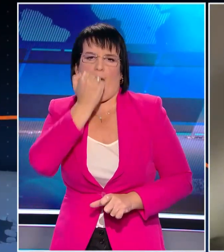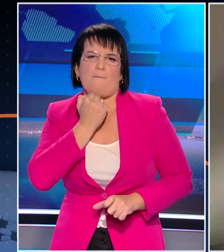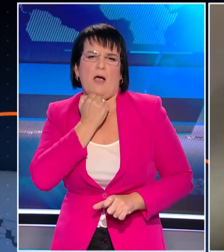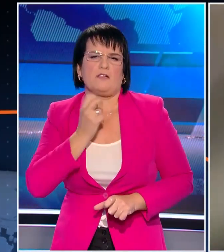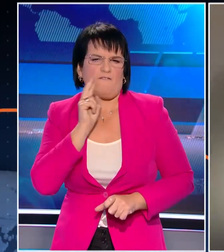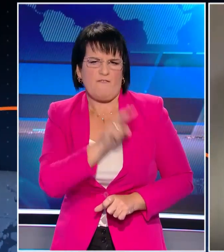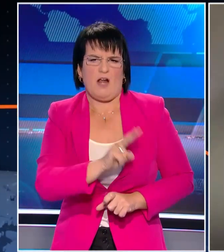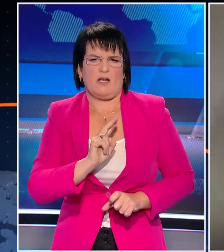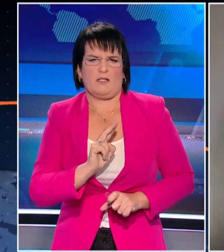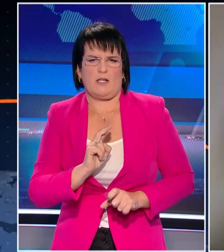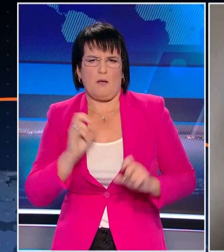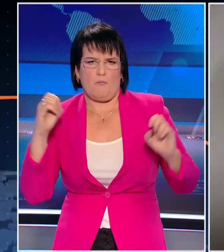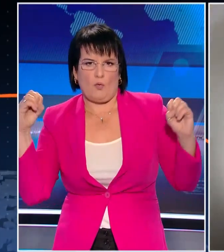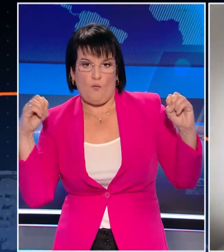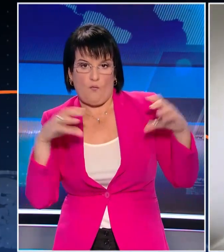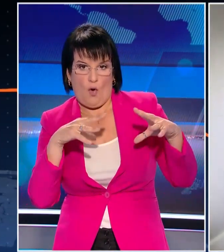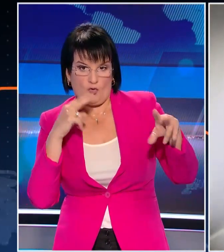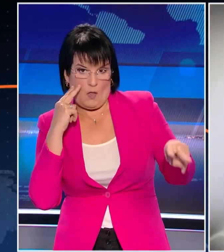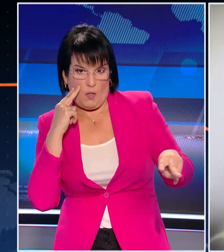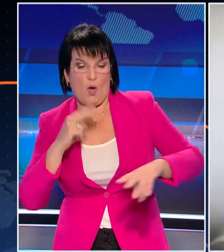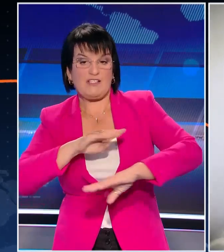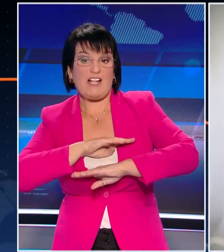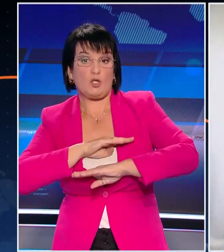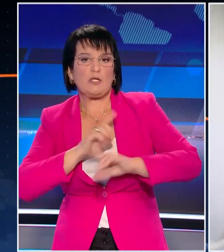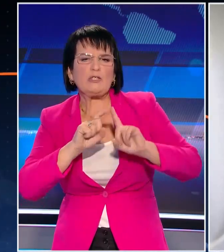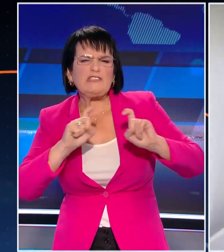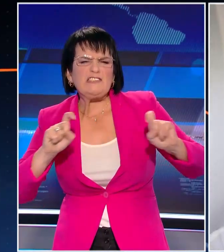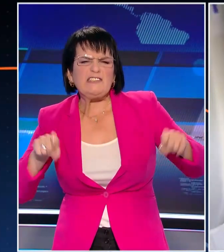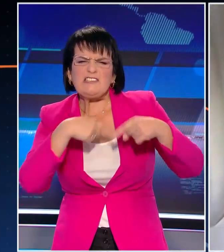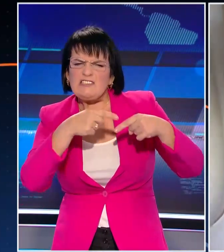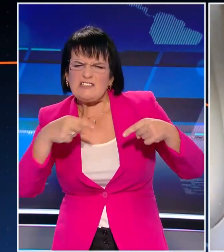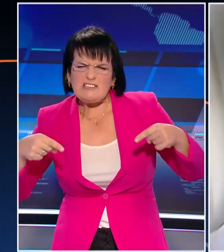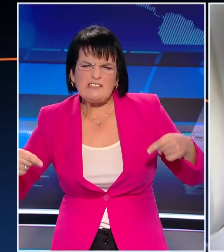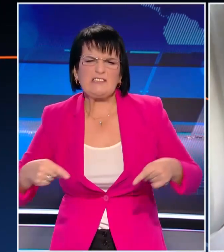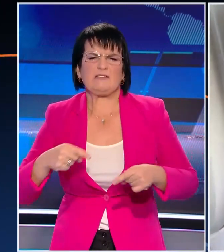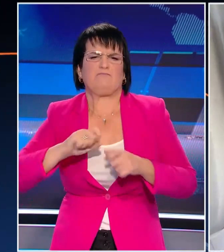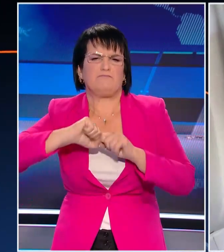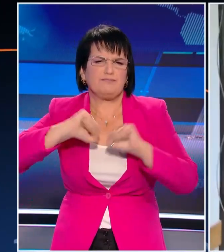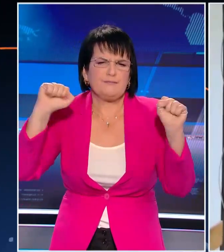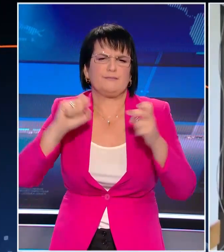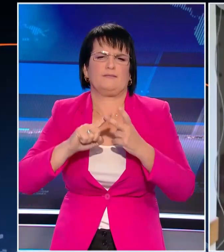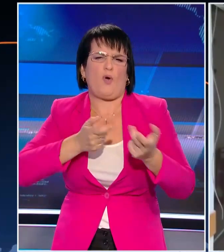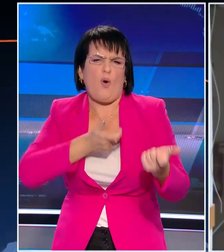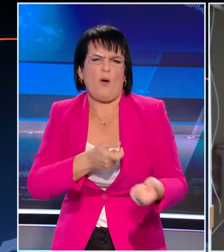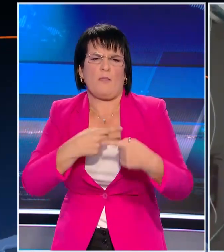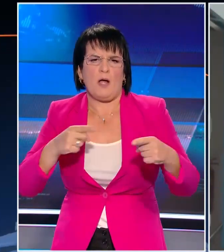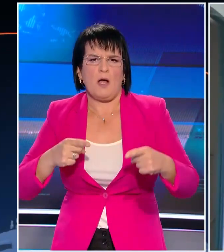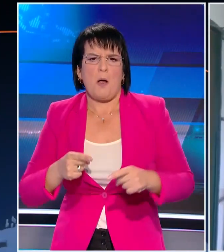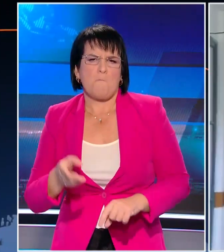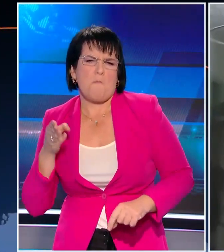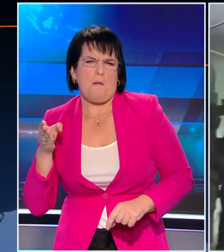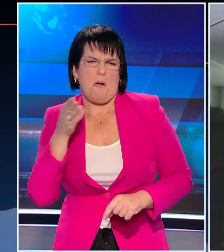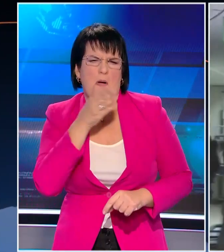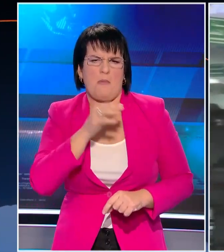in and we get some light over here, what you will be able to see is military equipment. It's raided overnight by